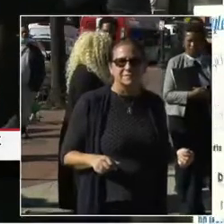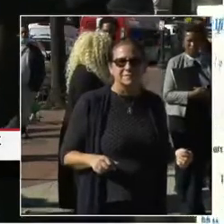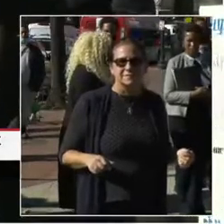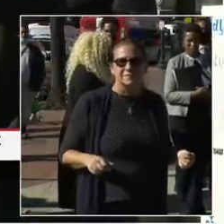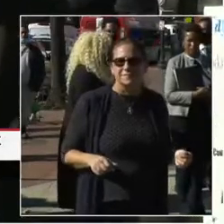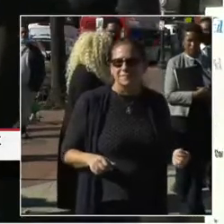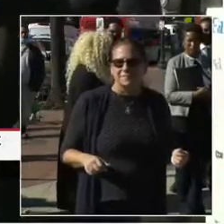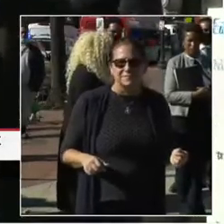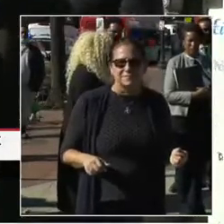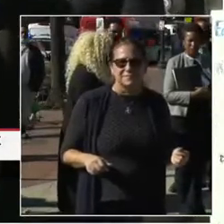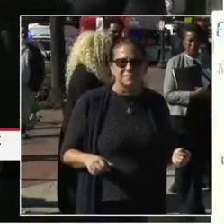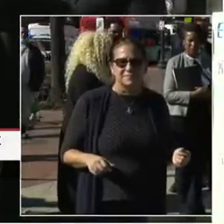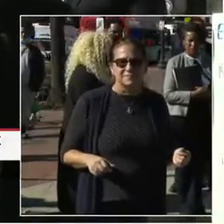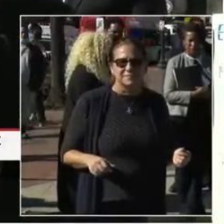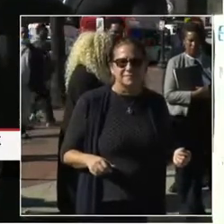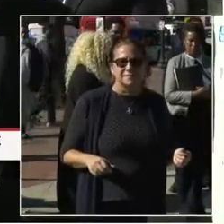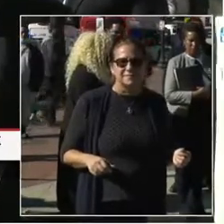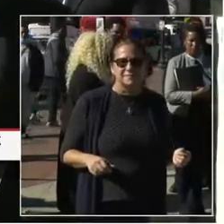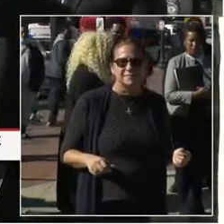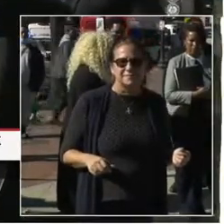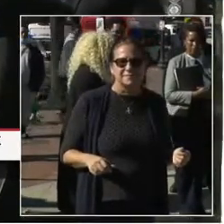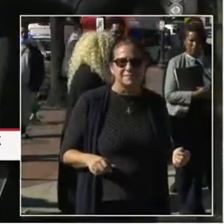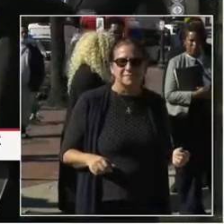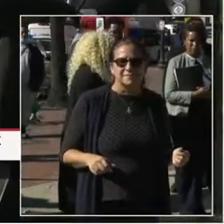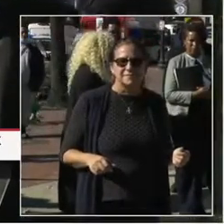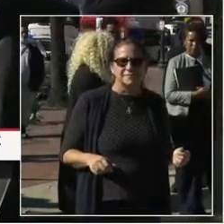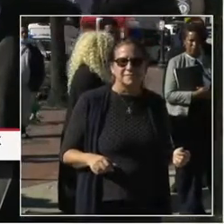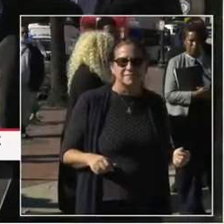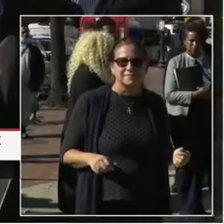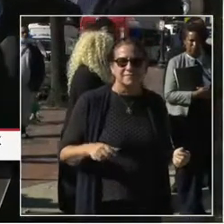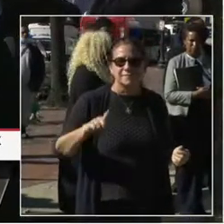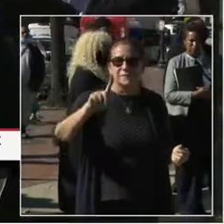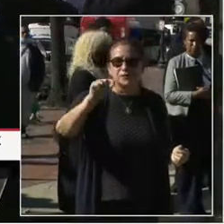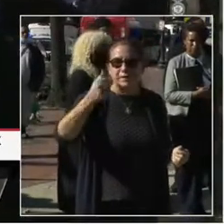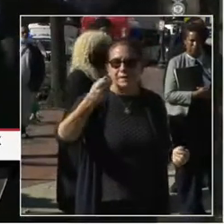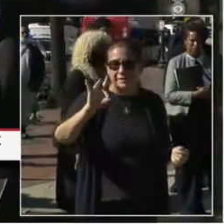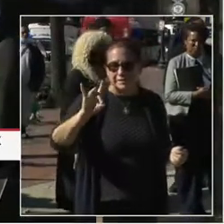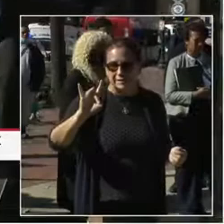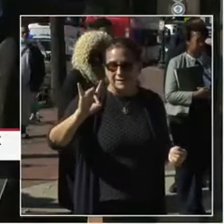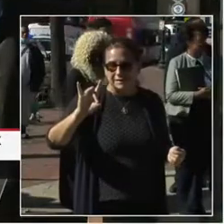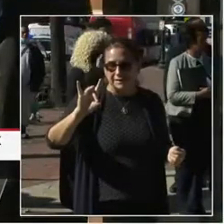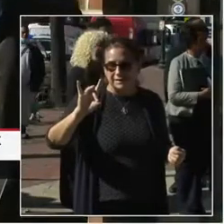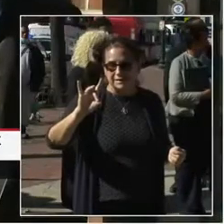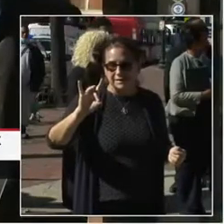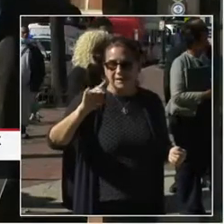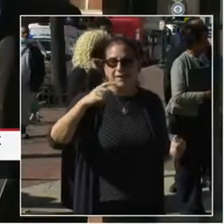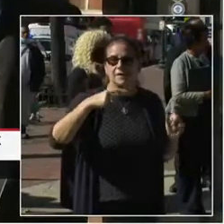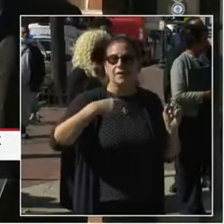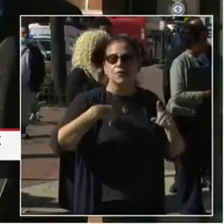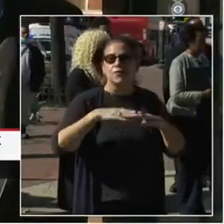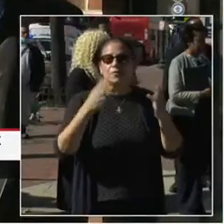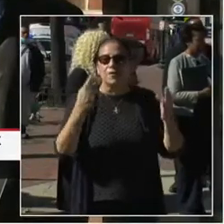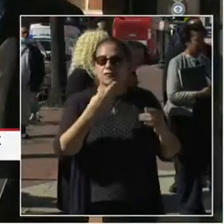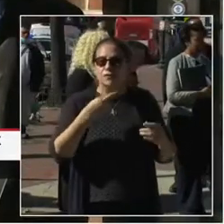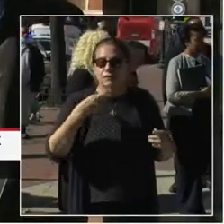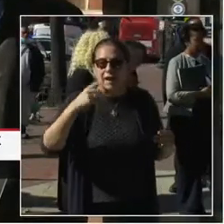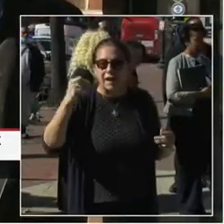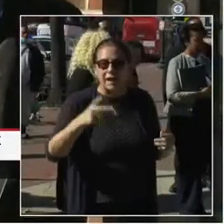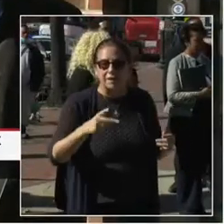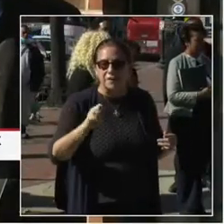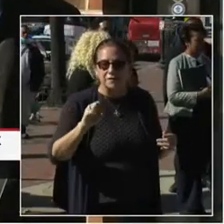Since 2018, Half Smoke, Andre McCain, has been an absolute supporter of DMV Black Restaurant